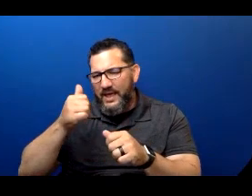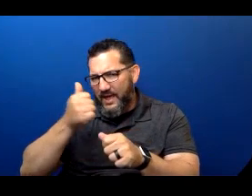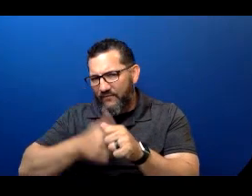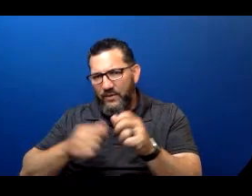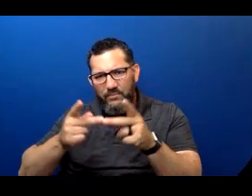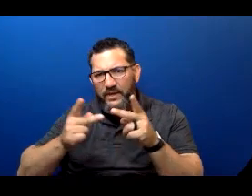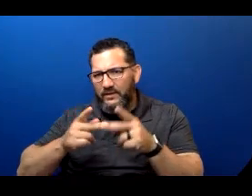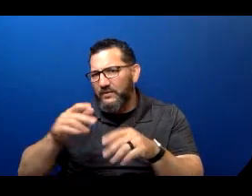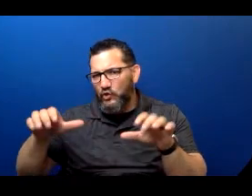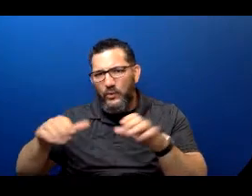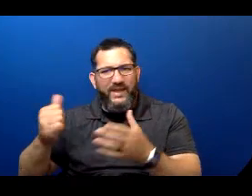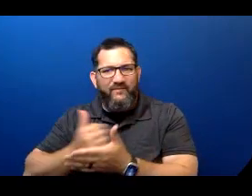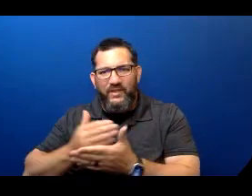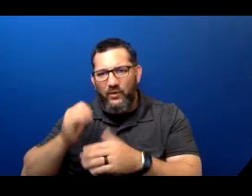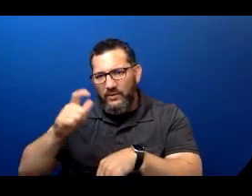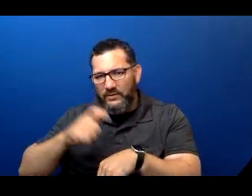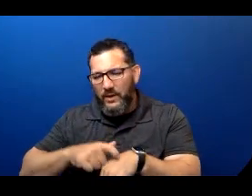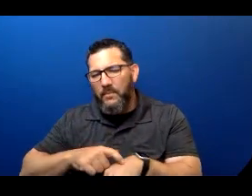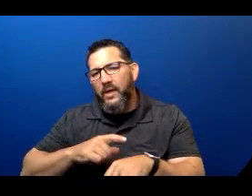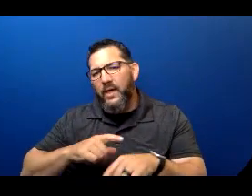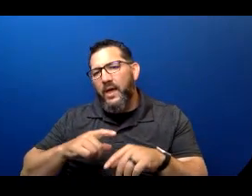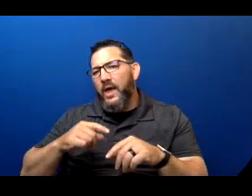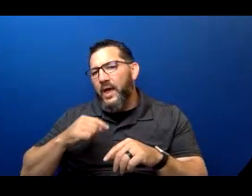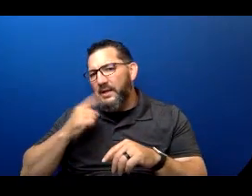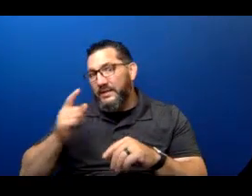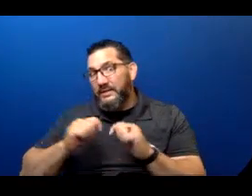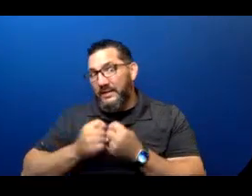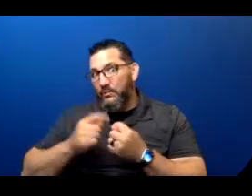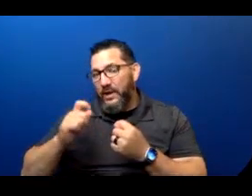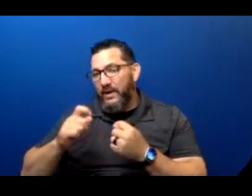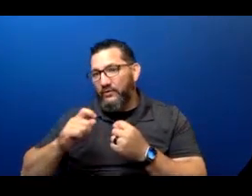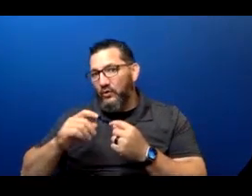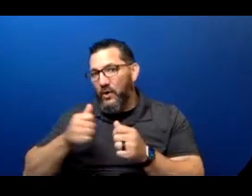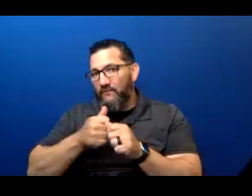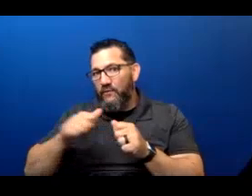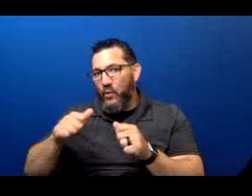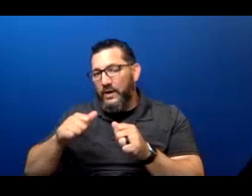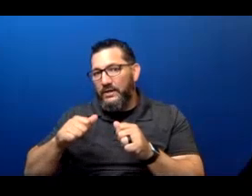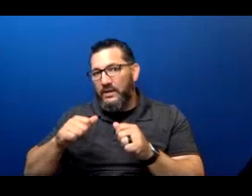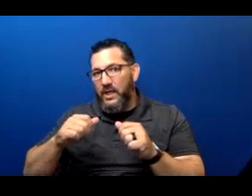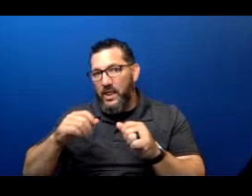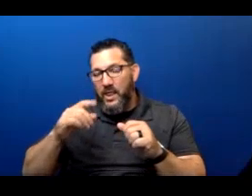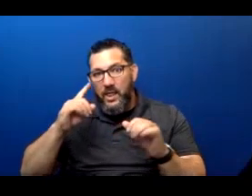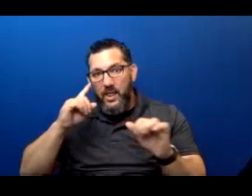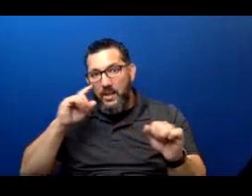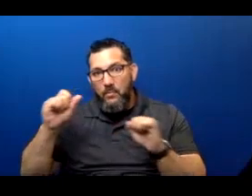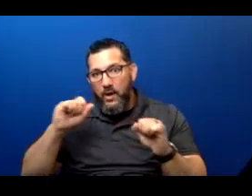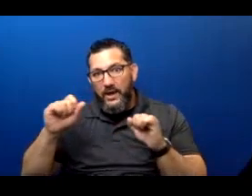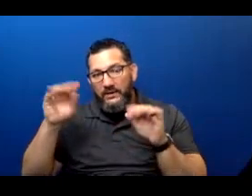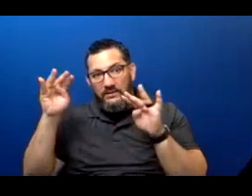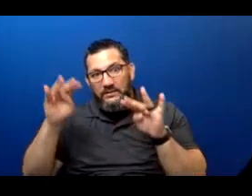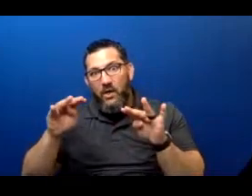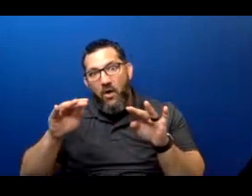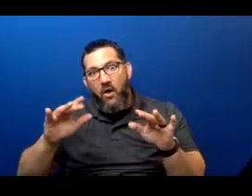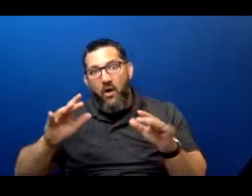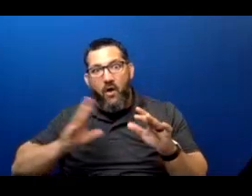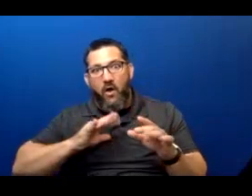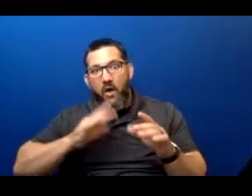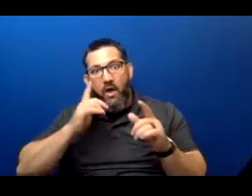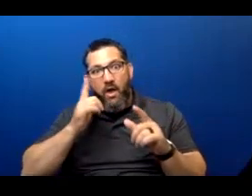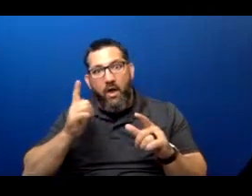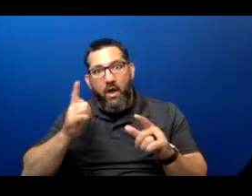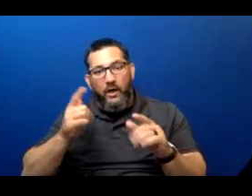tell my team that we have to avoid the bright, shiny object syndrome. Everything sounds great and is important, but we have to really